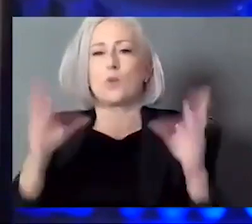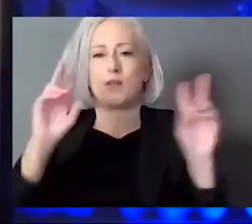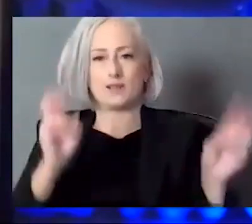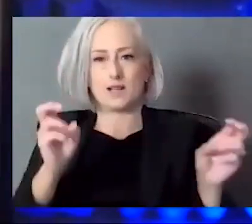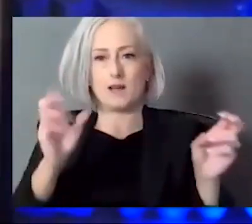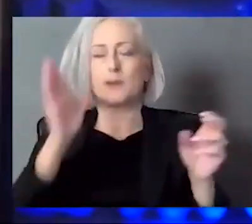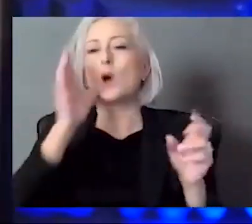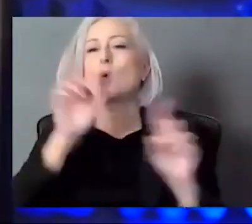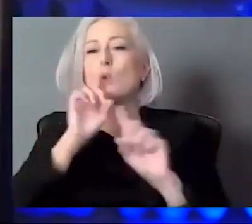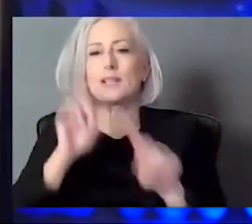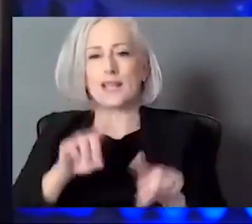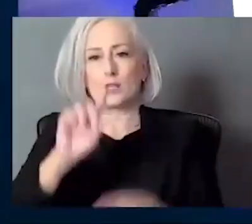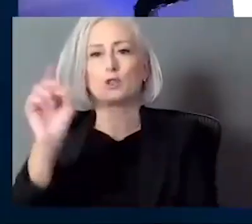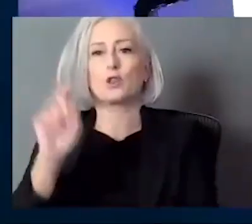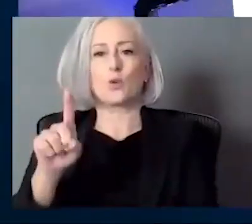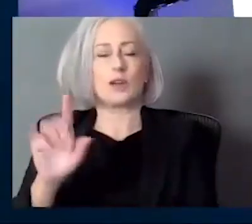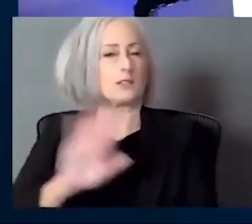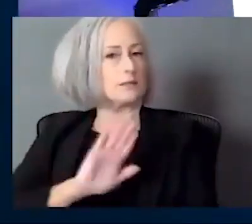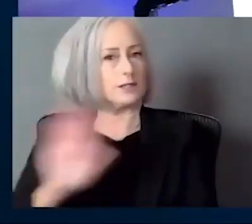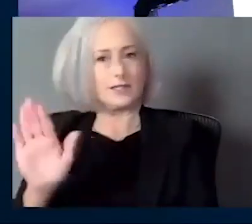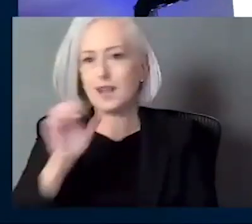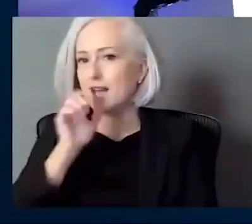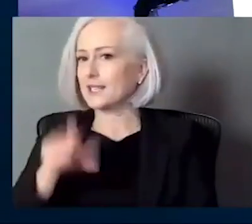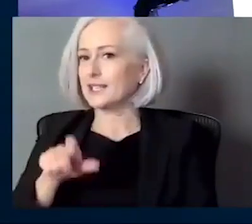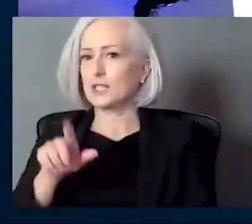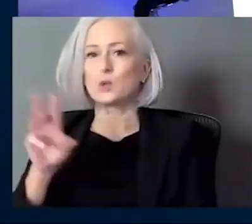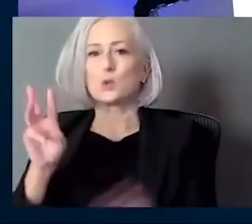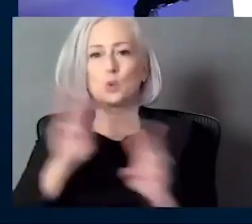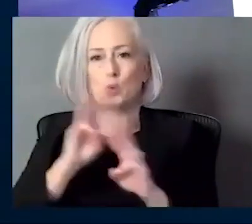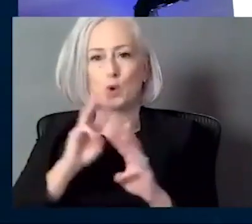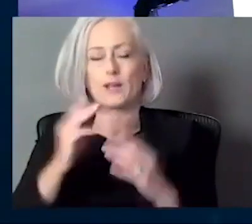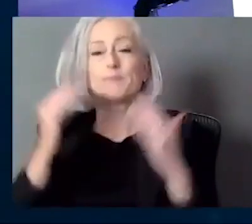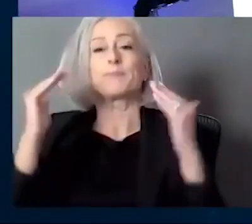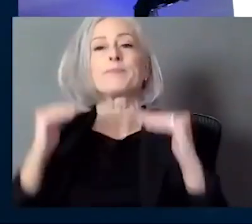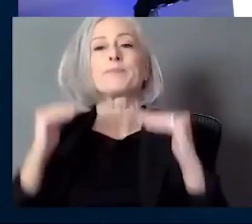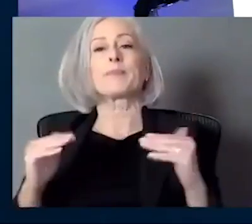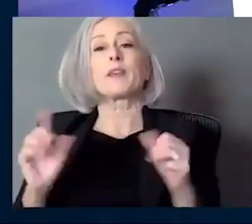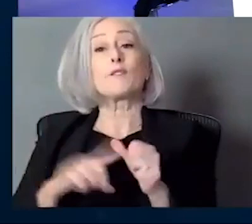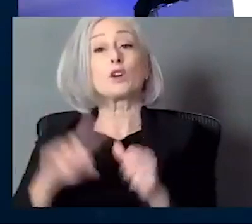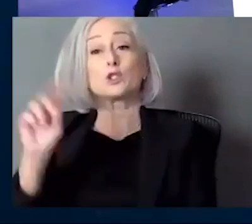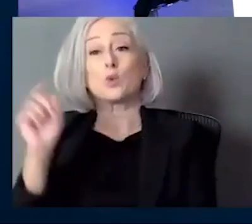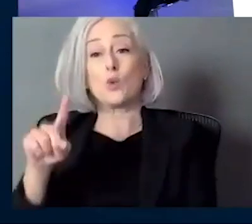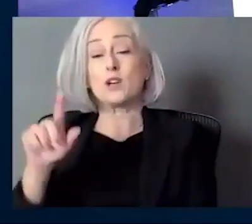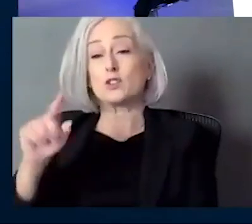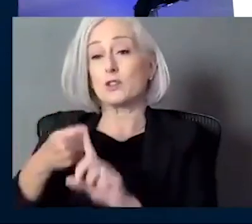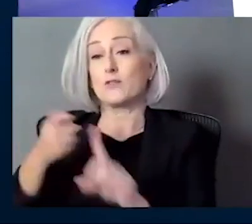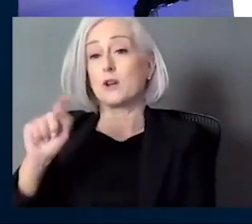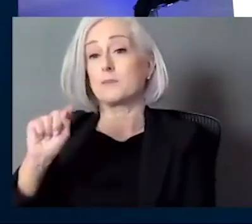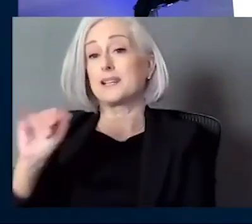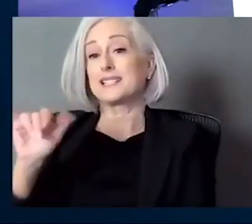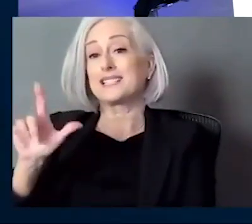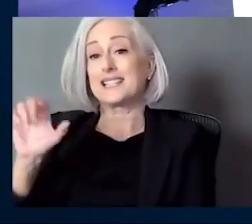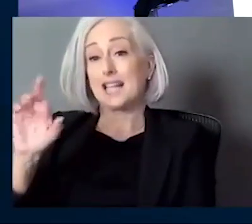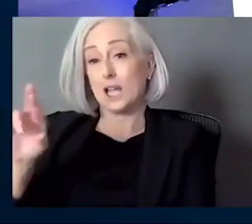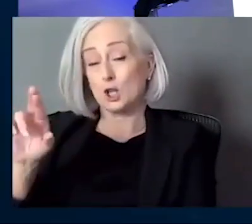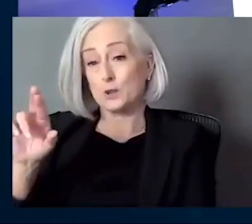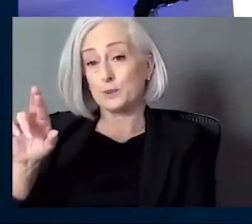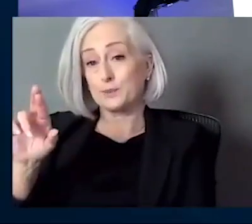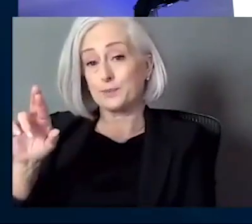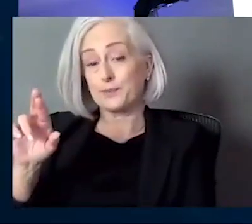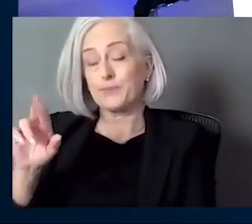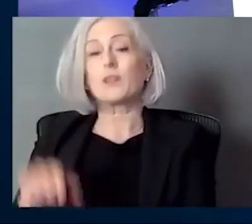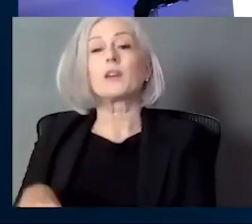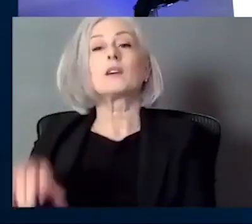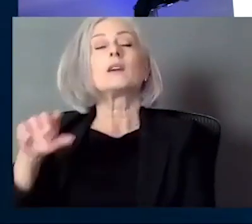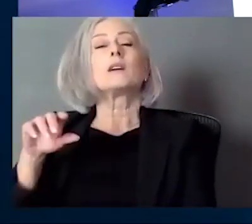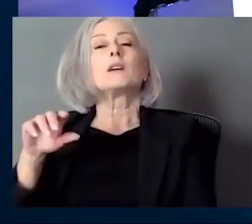worries about that at all. So our first question today comes from Taylor, and he says that, could